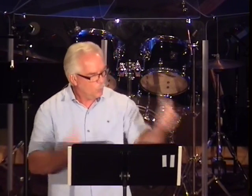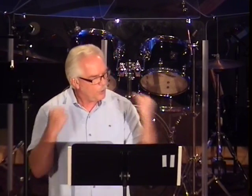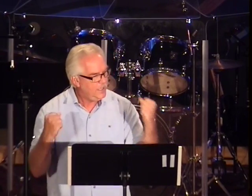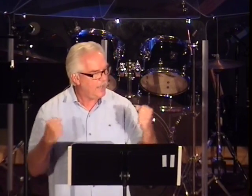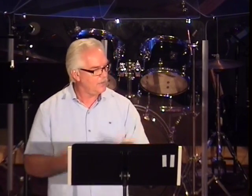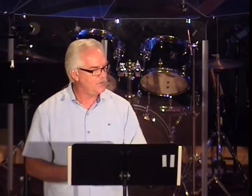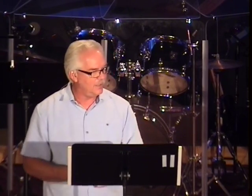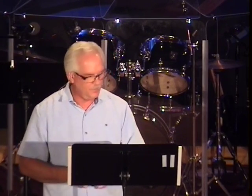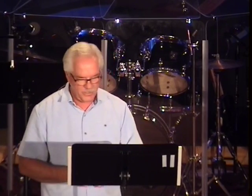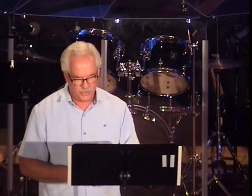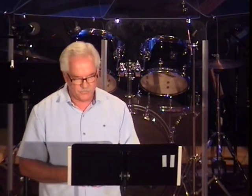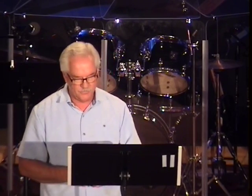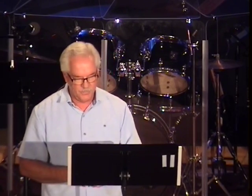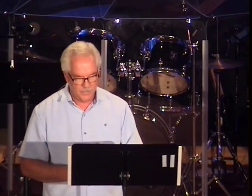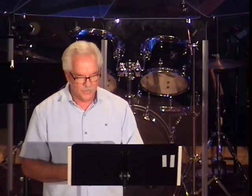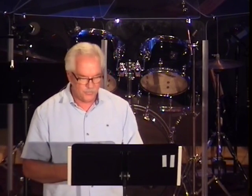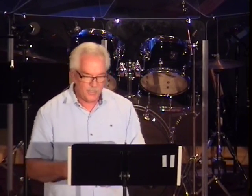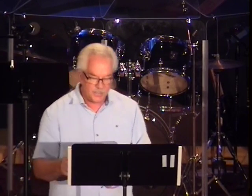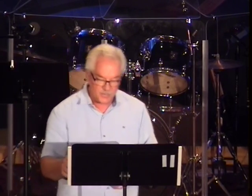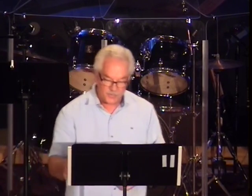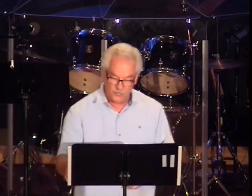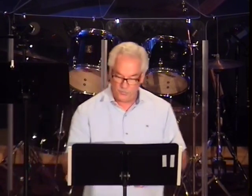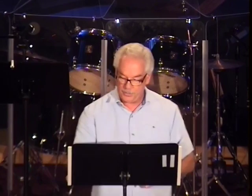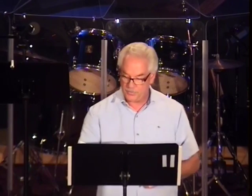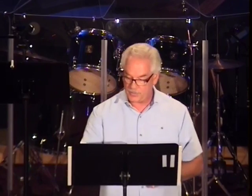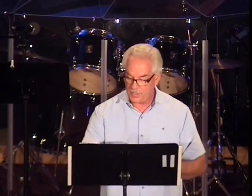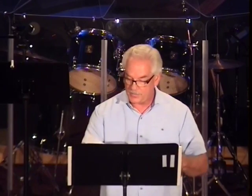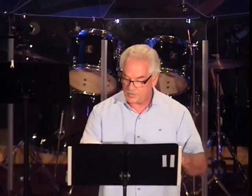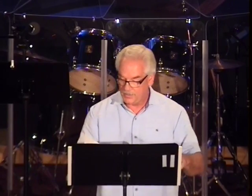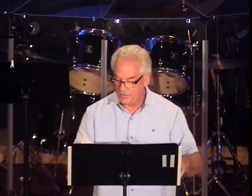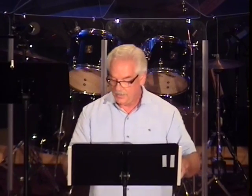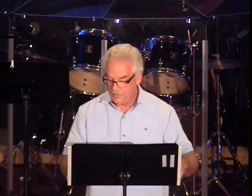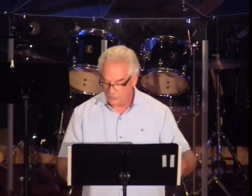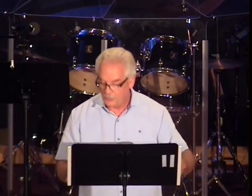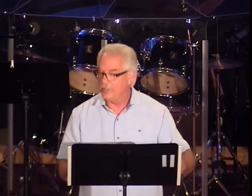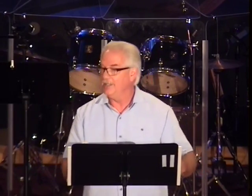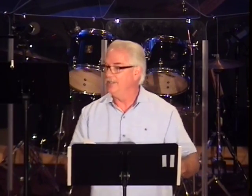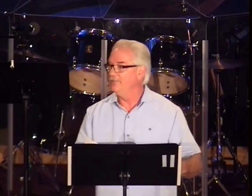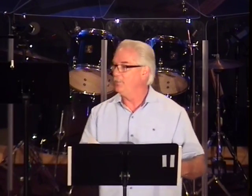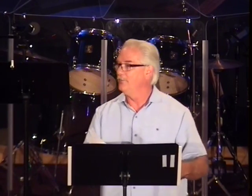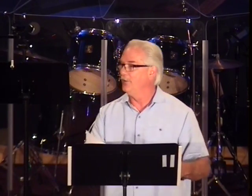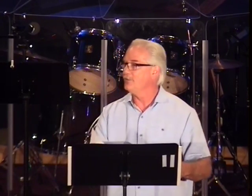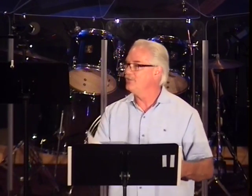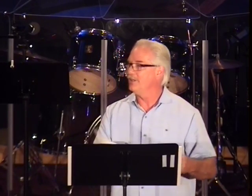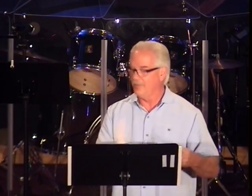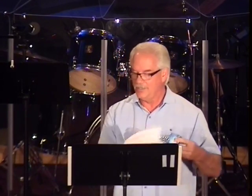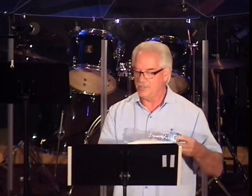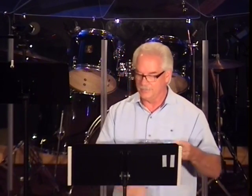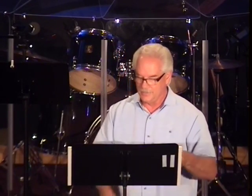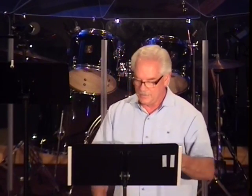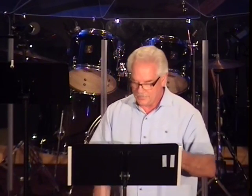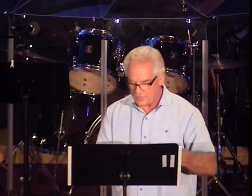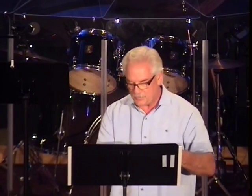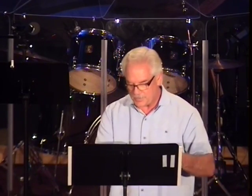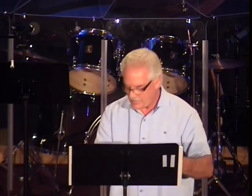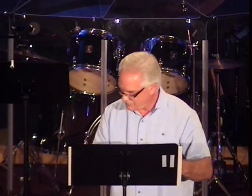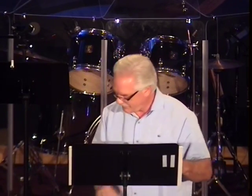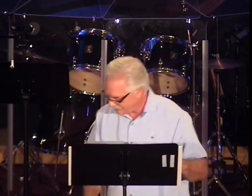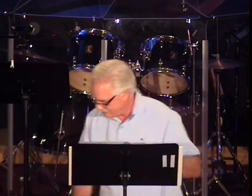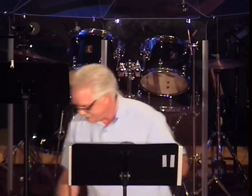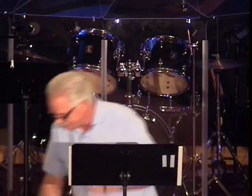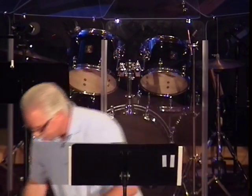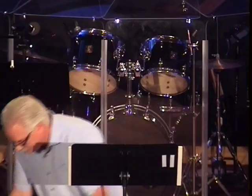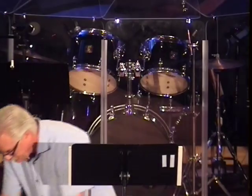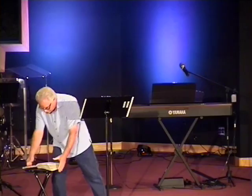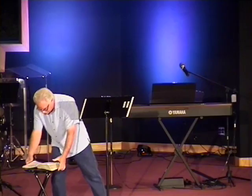for us working out our salvation. And here's what it is. It says, to appear as lights in a crooked and perverse generation. Notice what it says